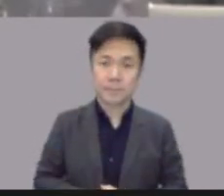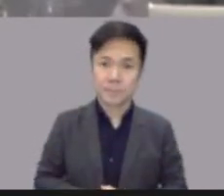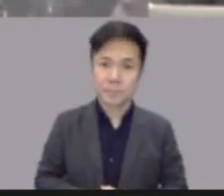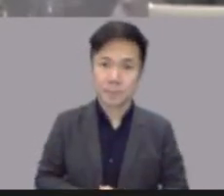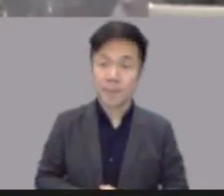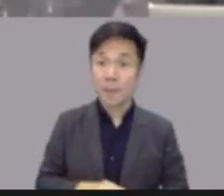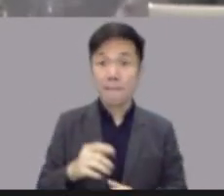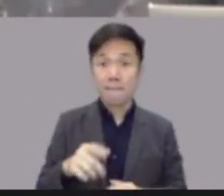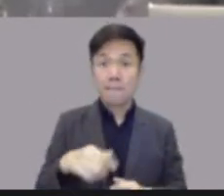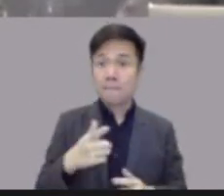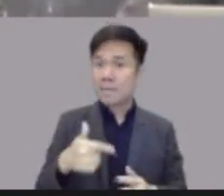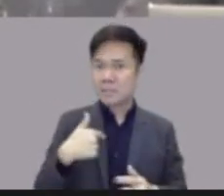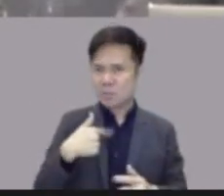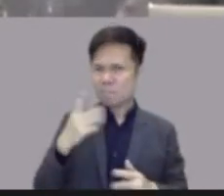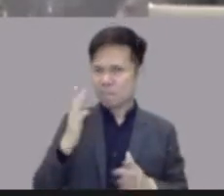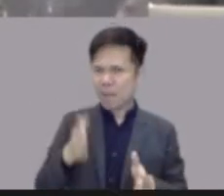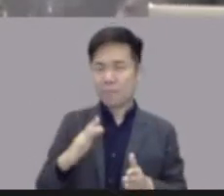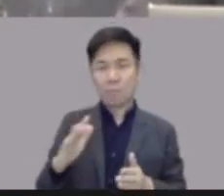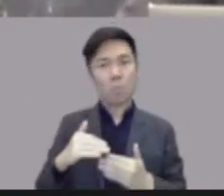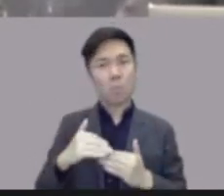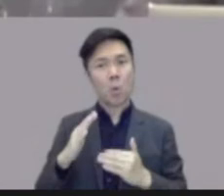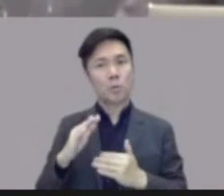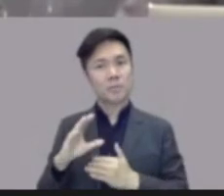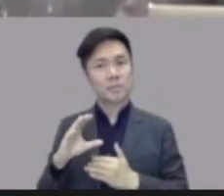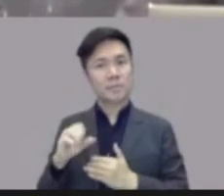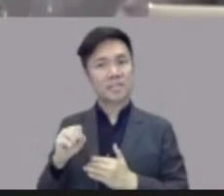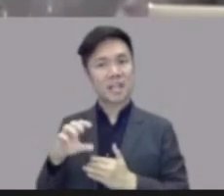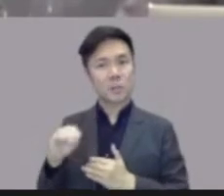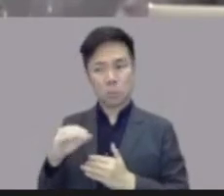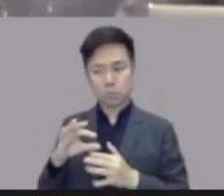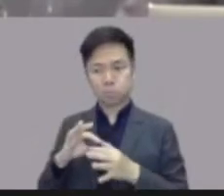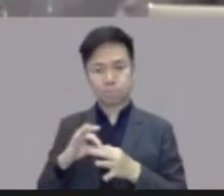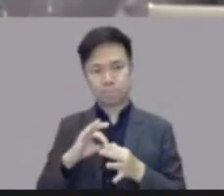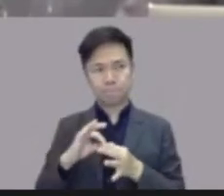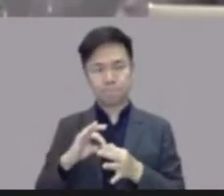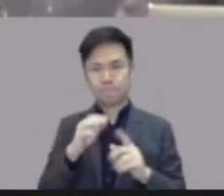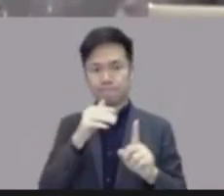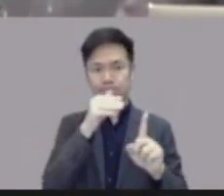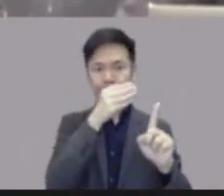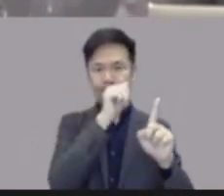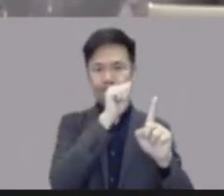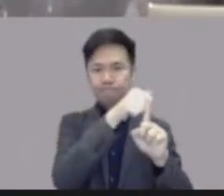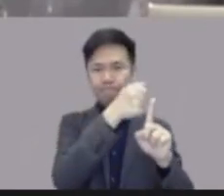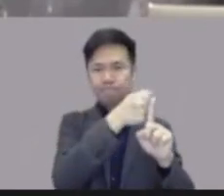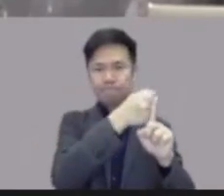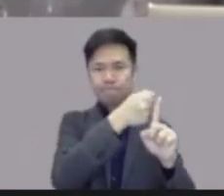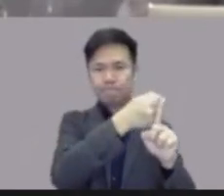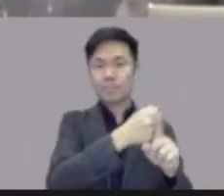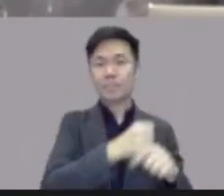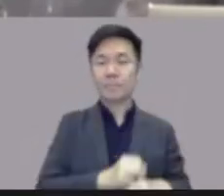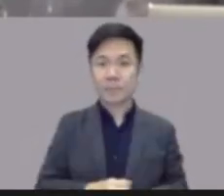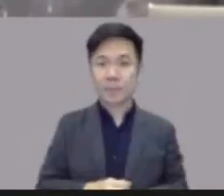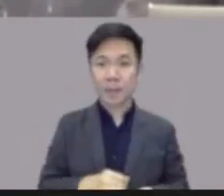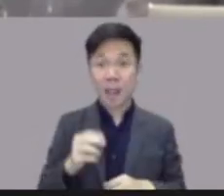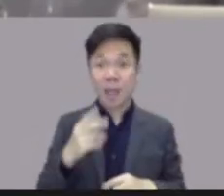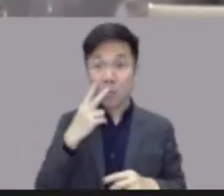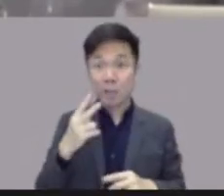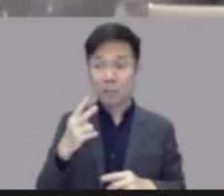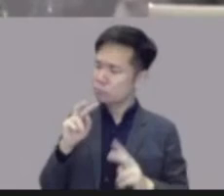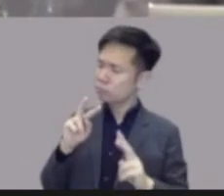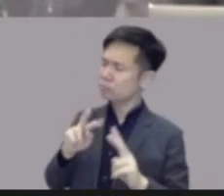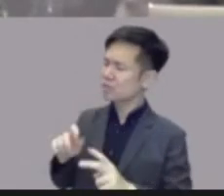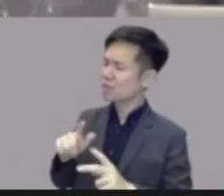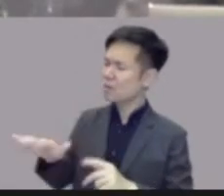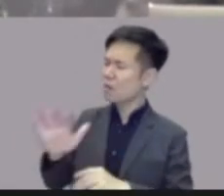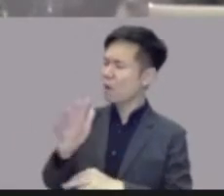literature The Institute for agriculture and trade policy has documented how small farmers in the first agricultural